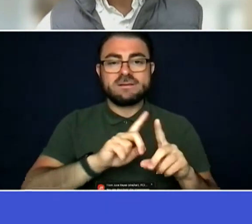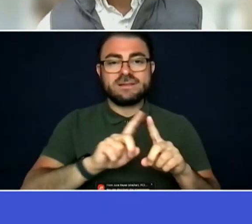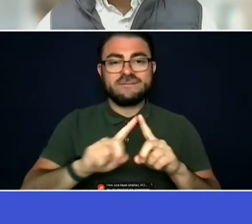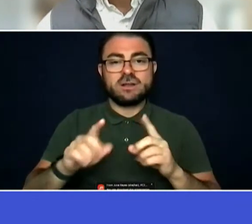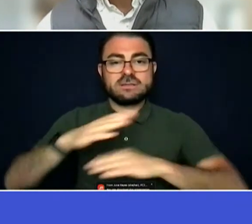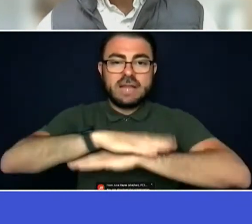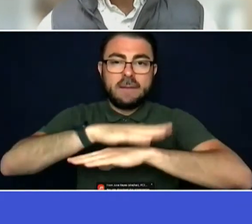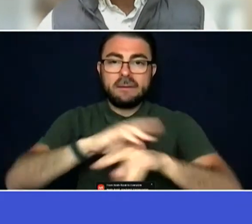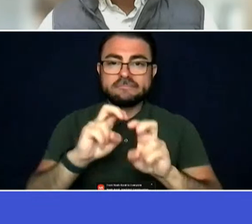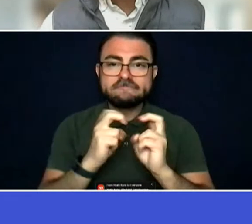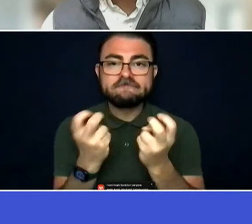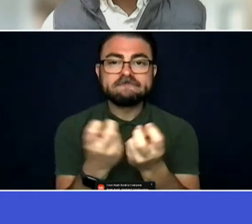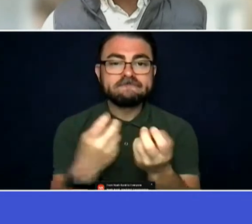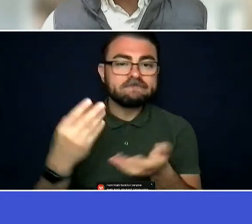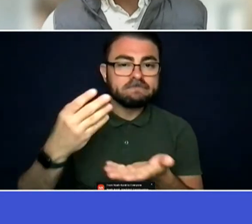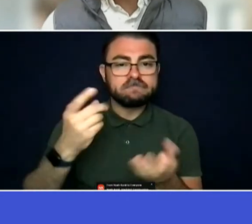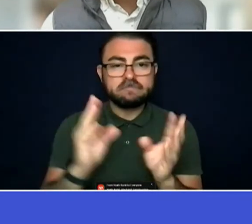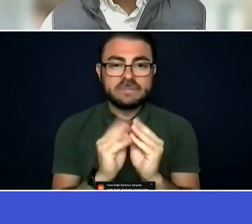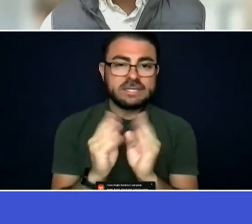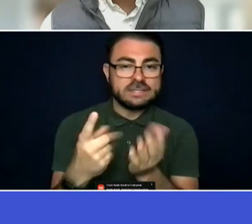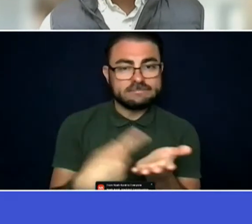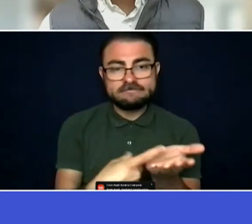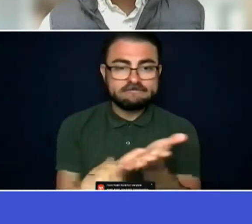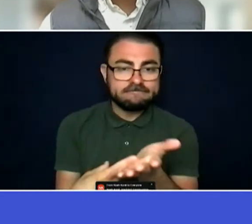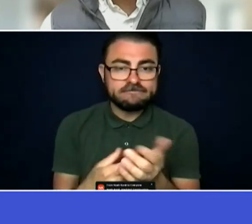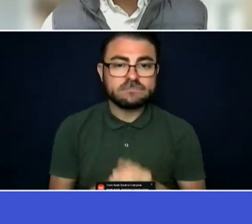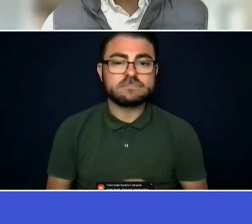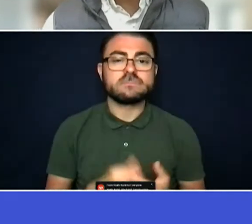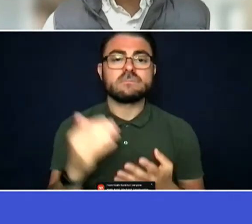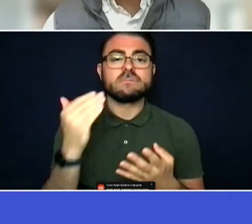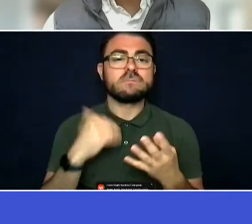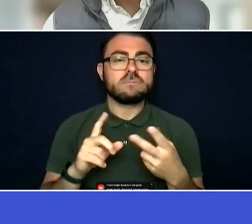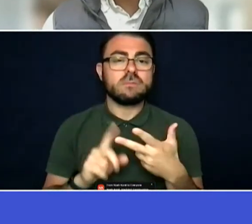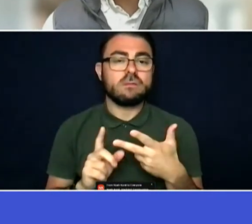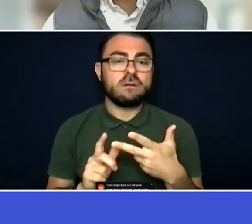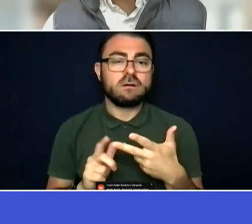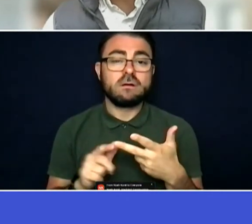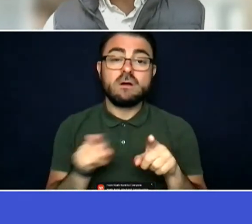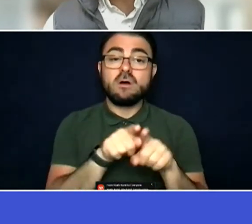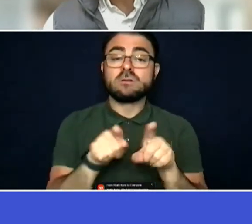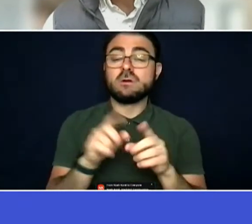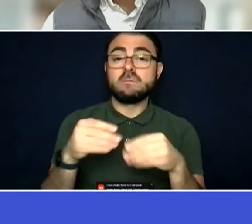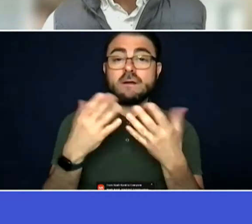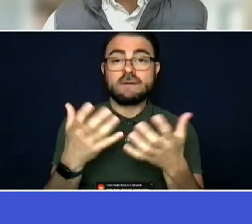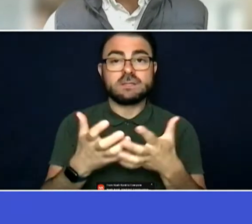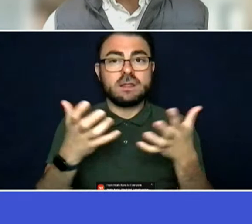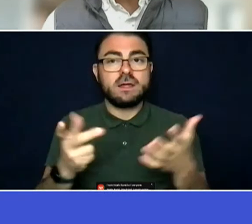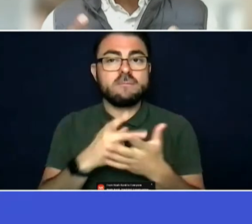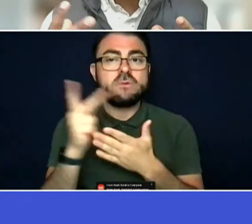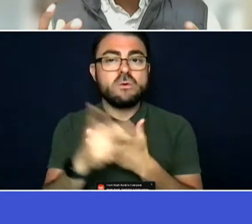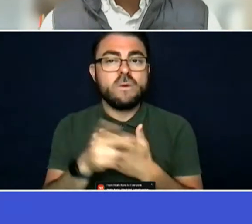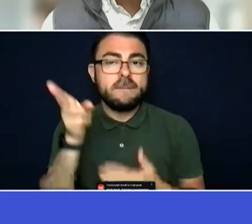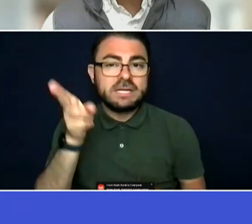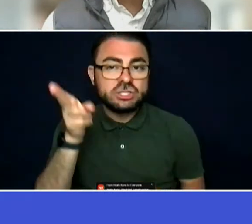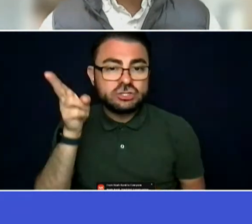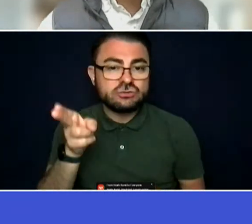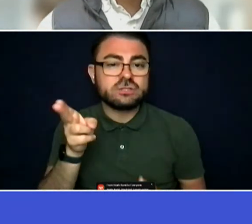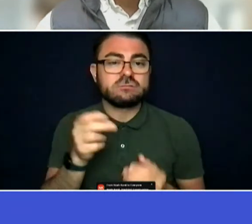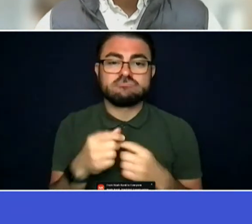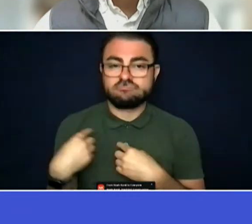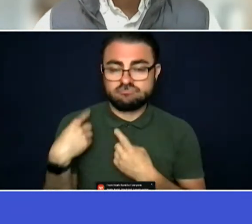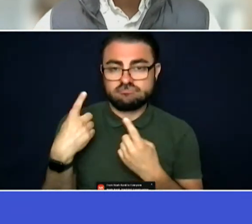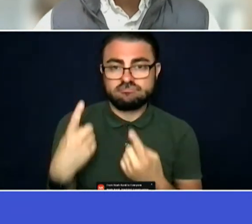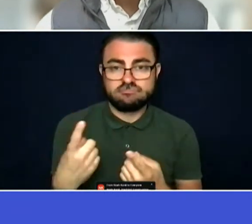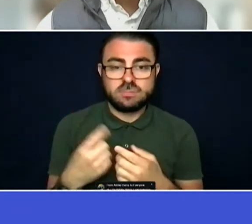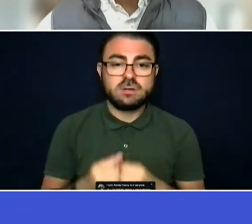shared beforehand. Additionally, it leverages a significant amount of program history and experience to date in awarding